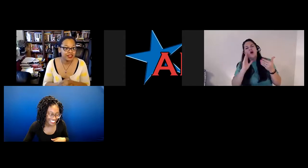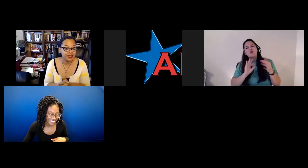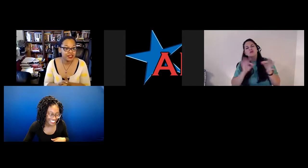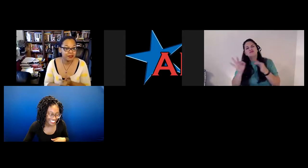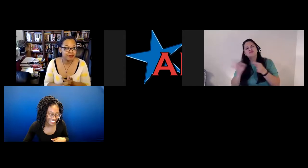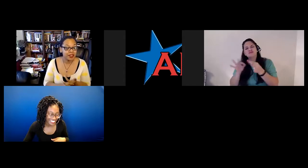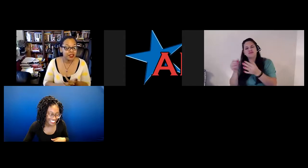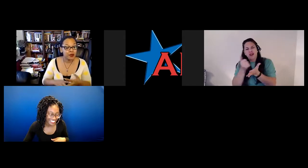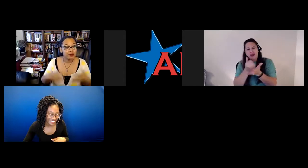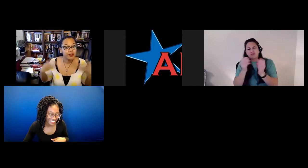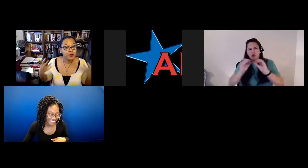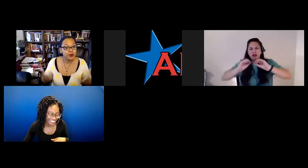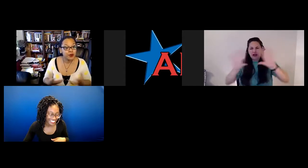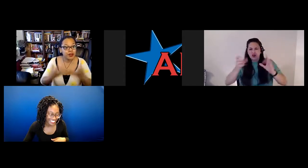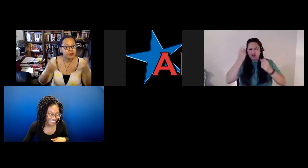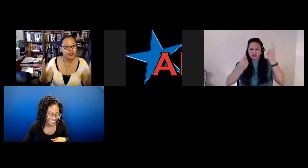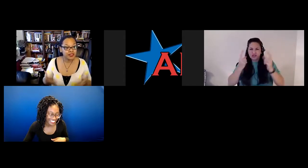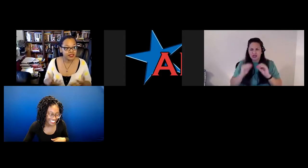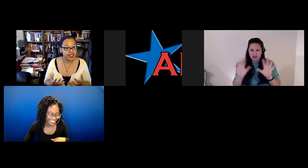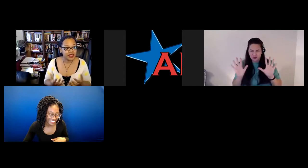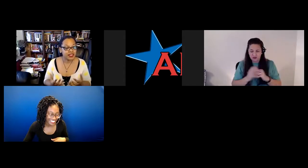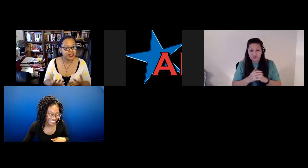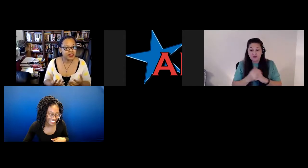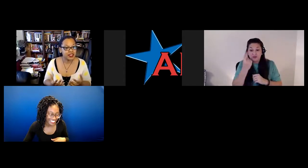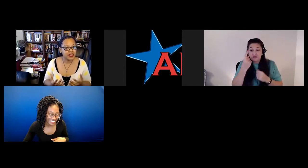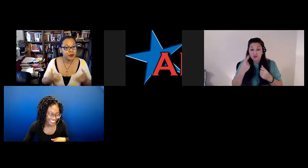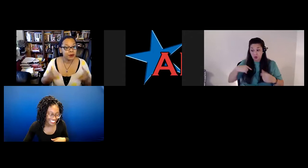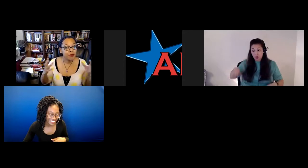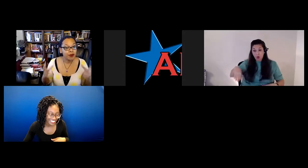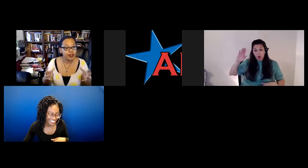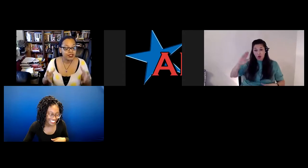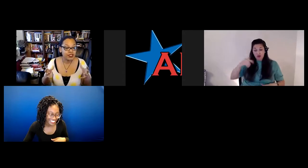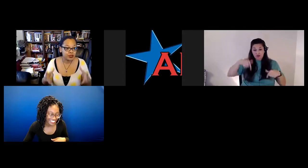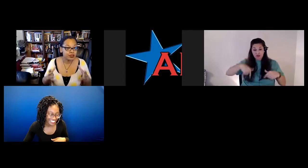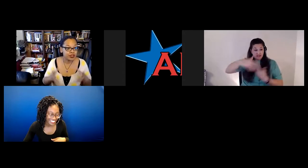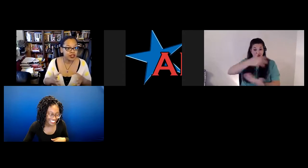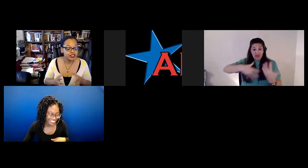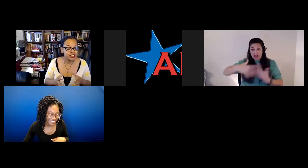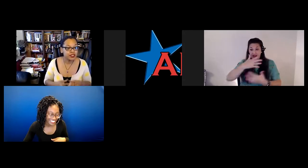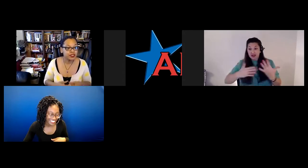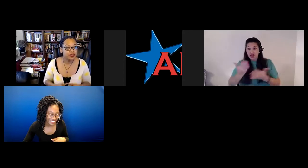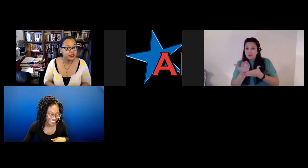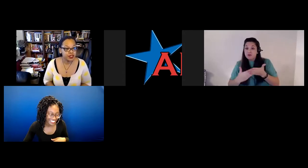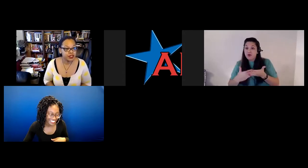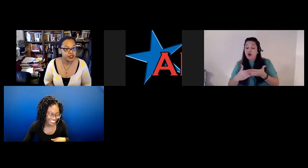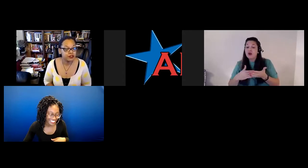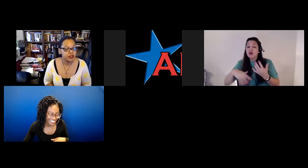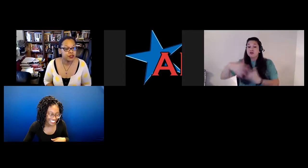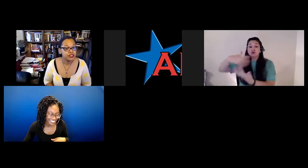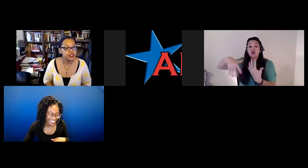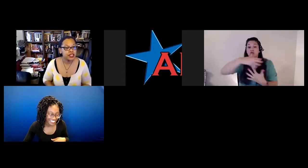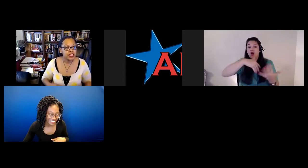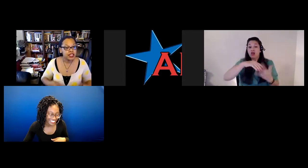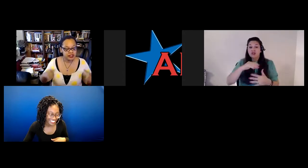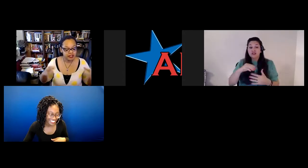to understand. When we grow up in a society where part of the social construct or sociology of